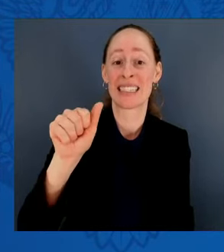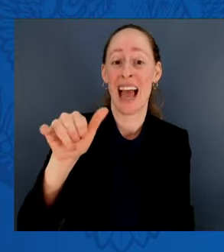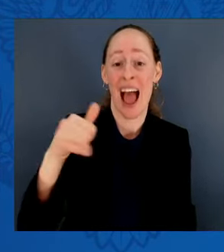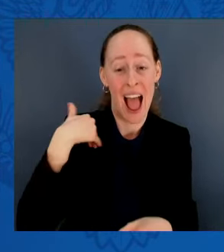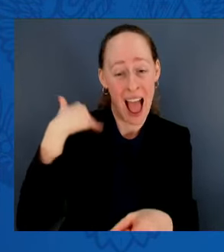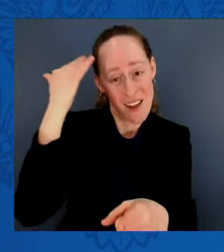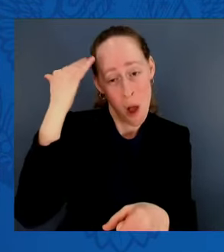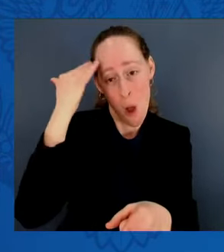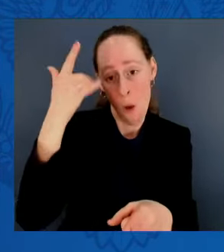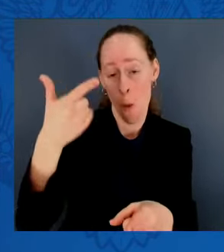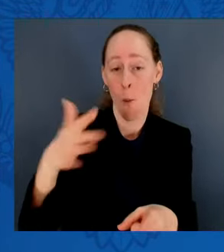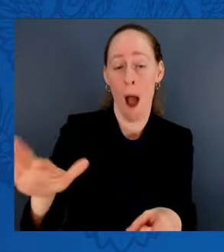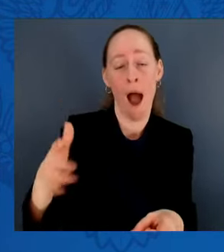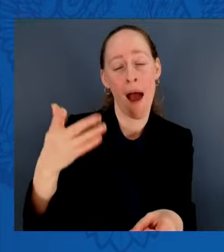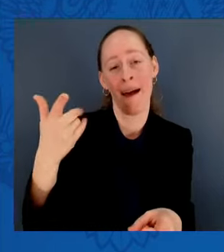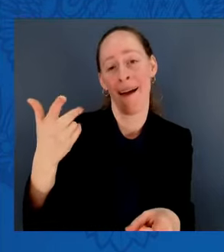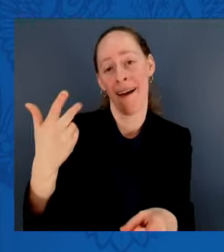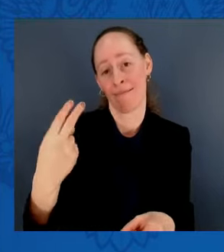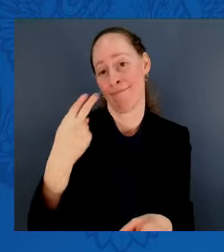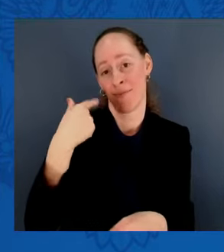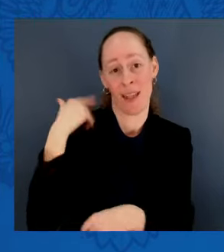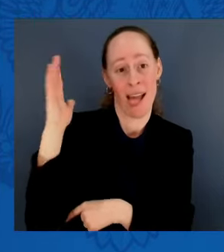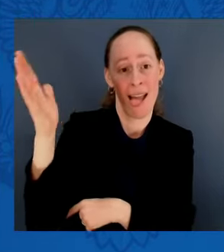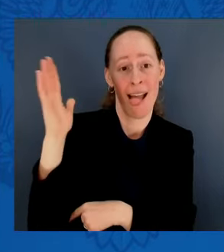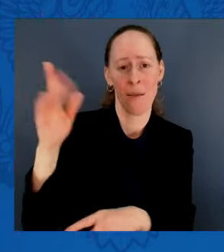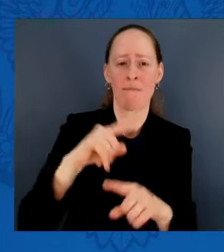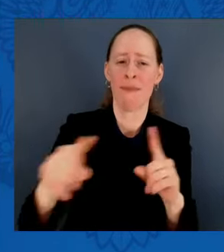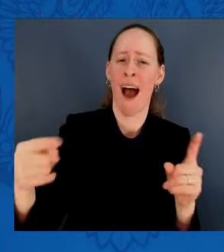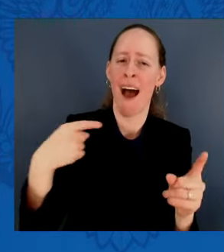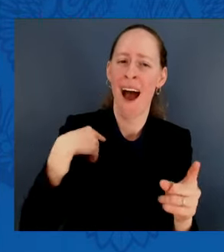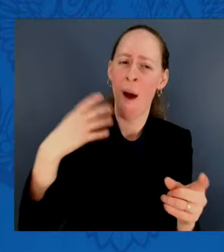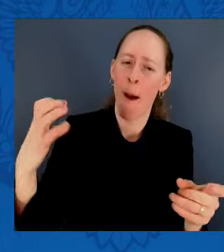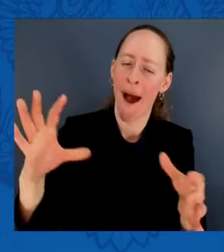I know it may not look like it, but I've been around a while.